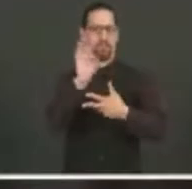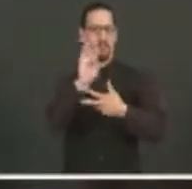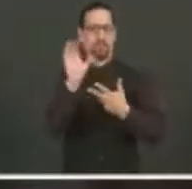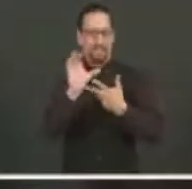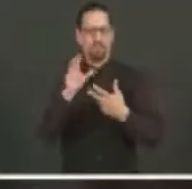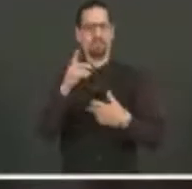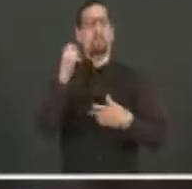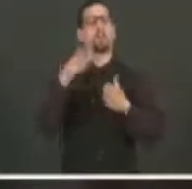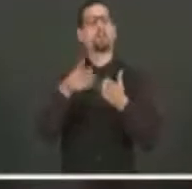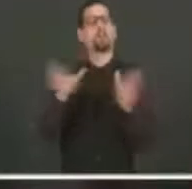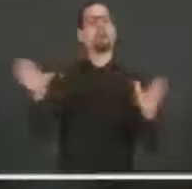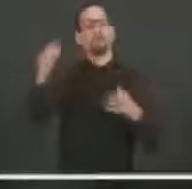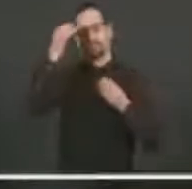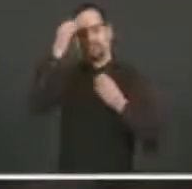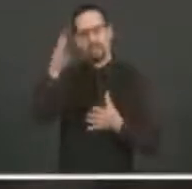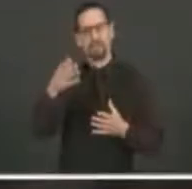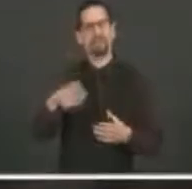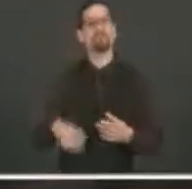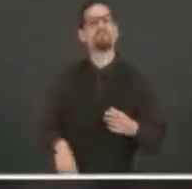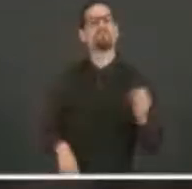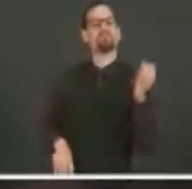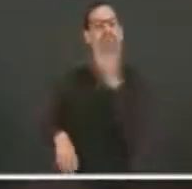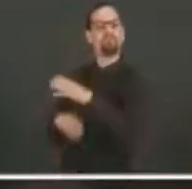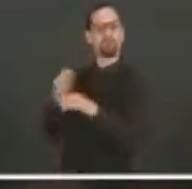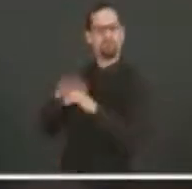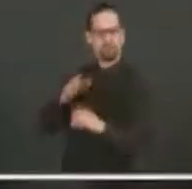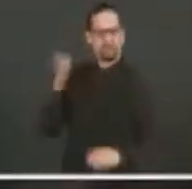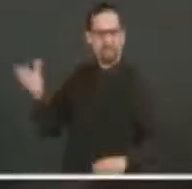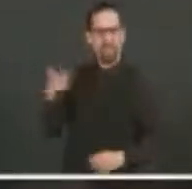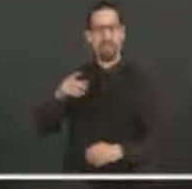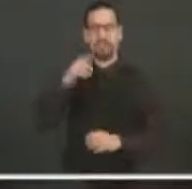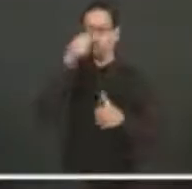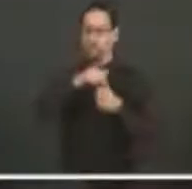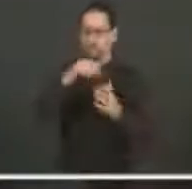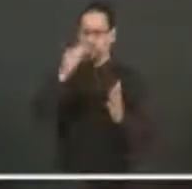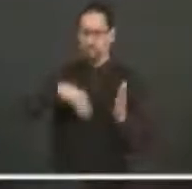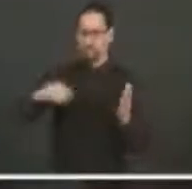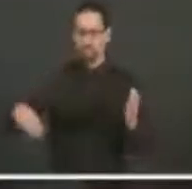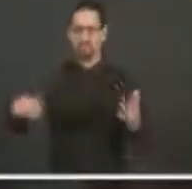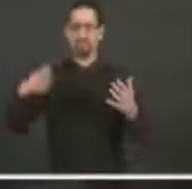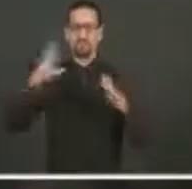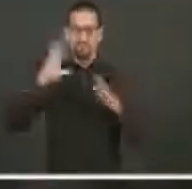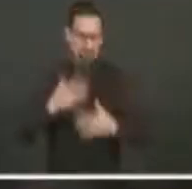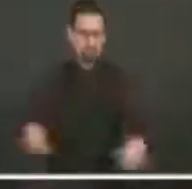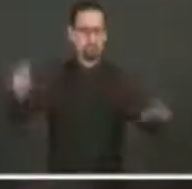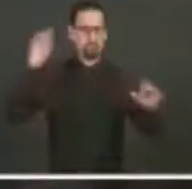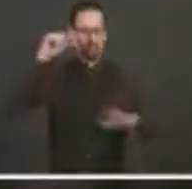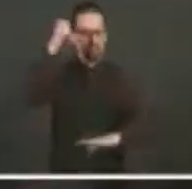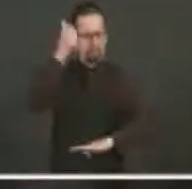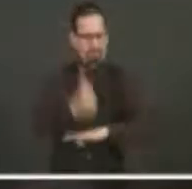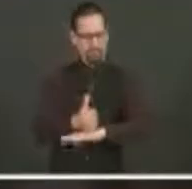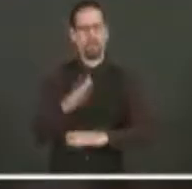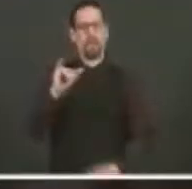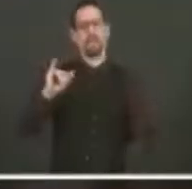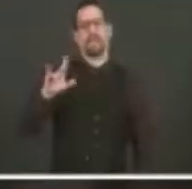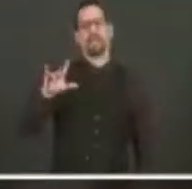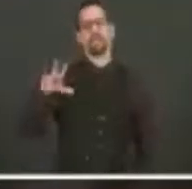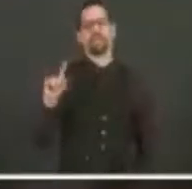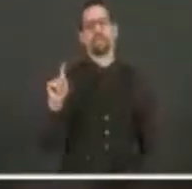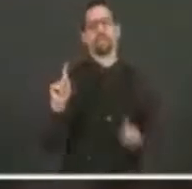want everyone to know. With that being said, part of the plan is how the schools are going to educate